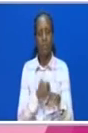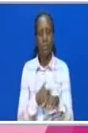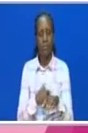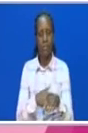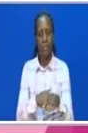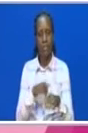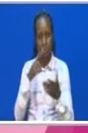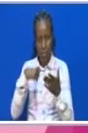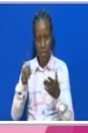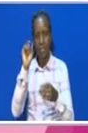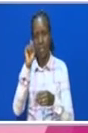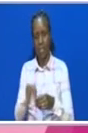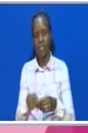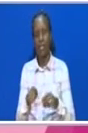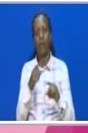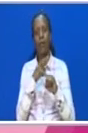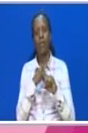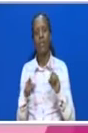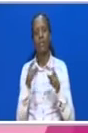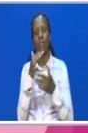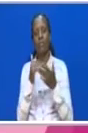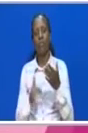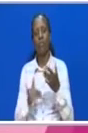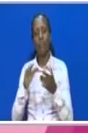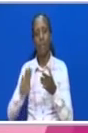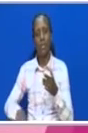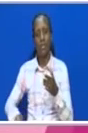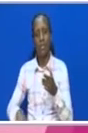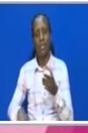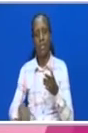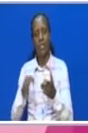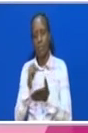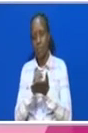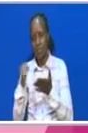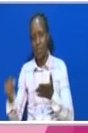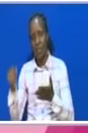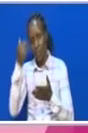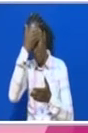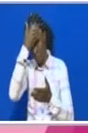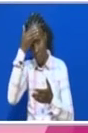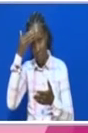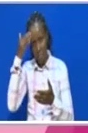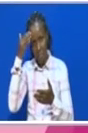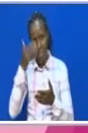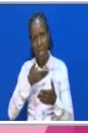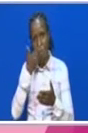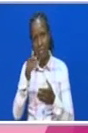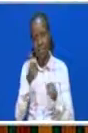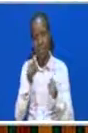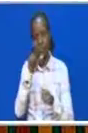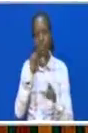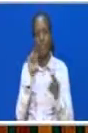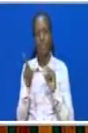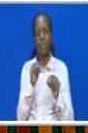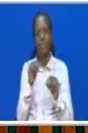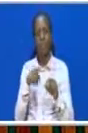answer, but before you delay to transfer it, you forget the answer that you chose. So please